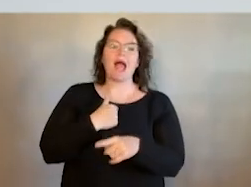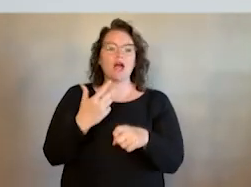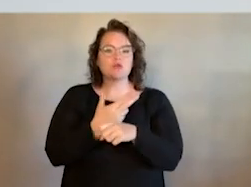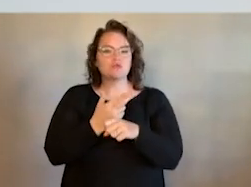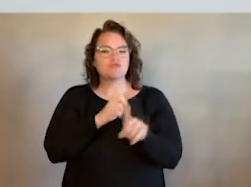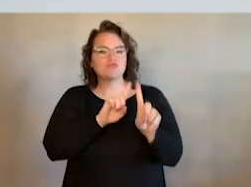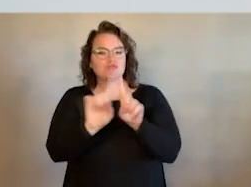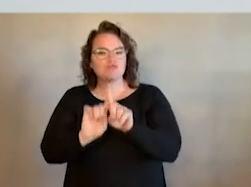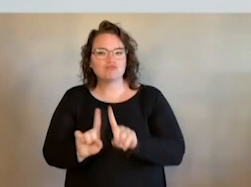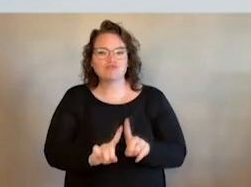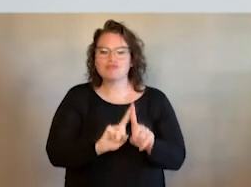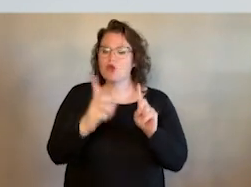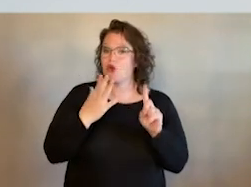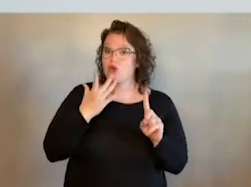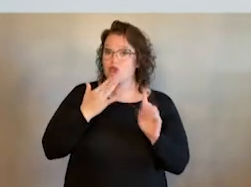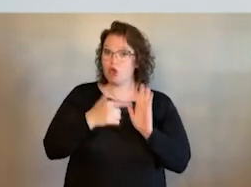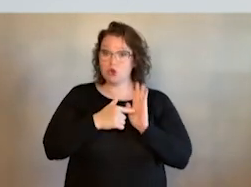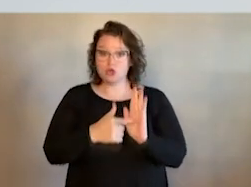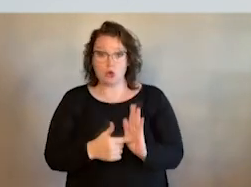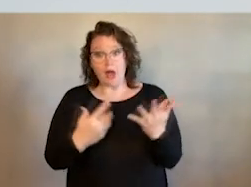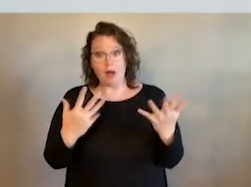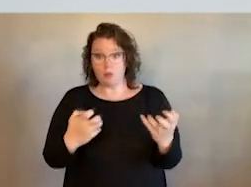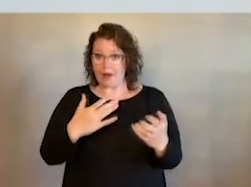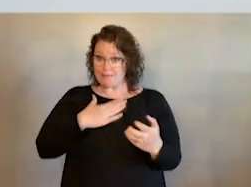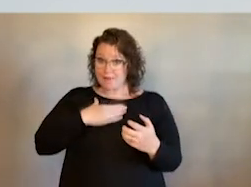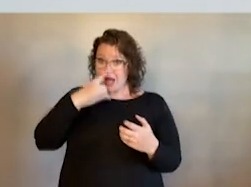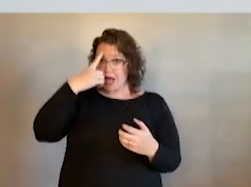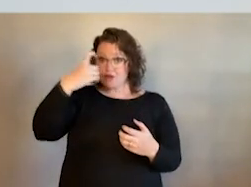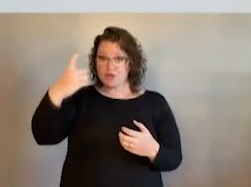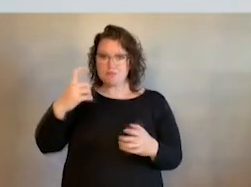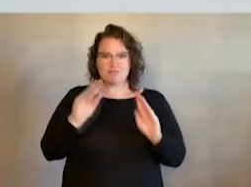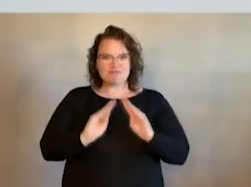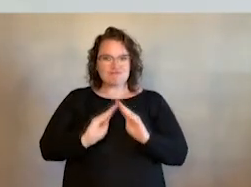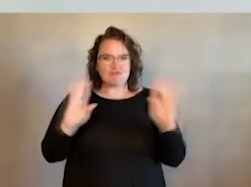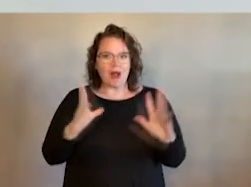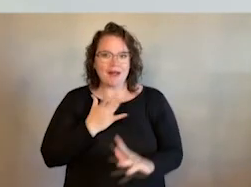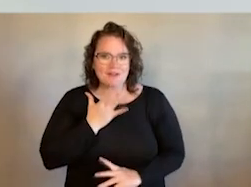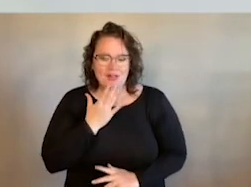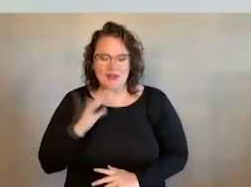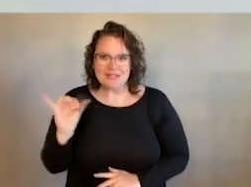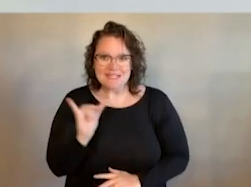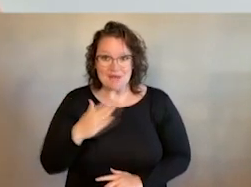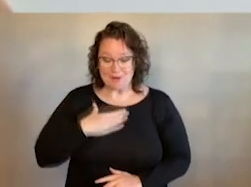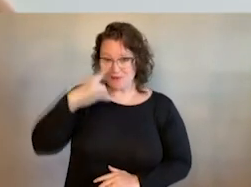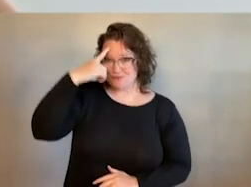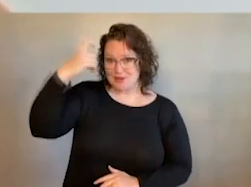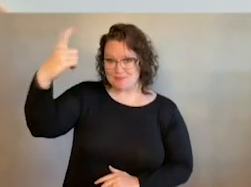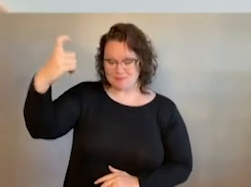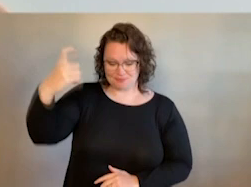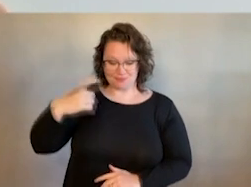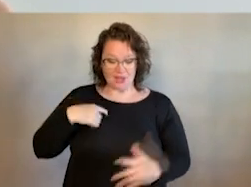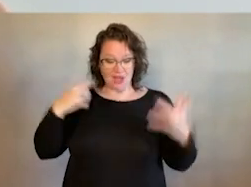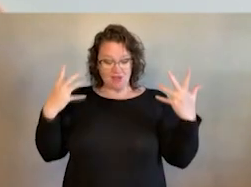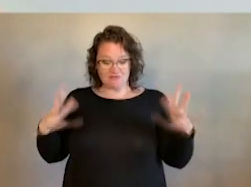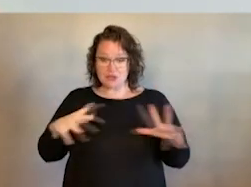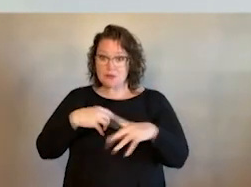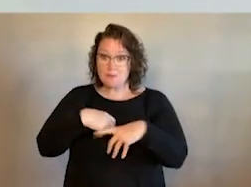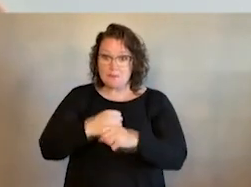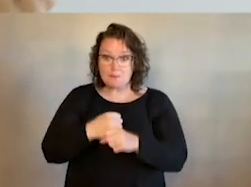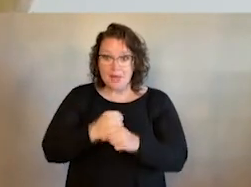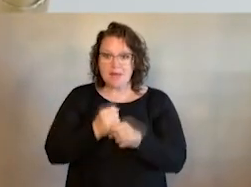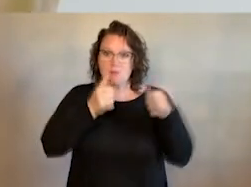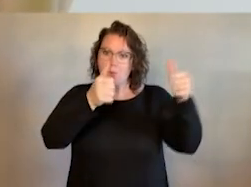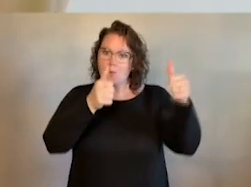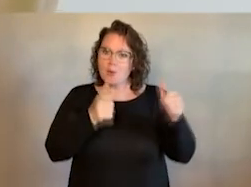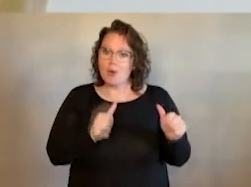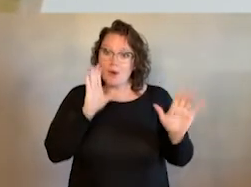I want my dreams to be bright and colorful, just like the creative dreams that I've always had. After you've made your dream catcher, post it on Facebook